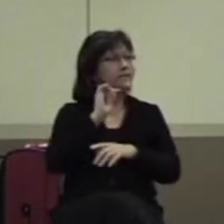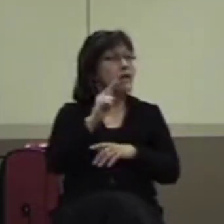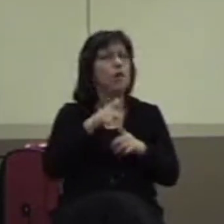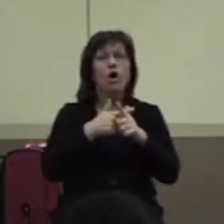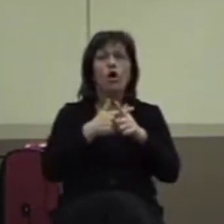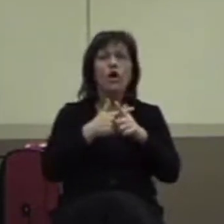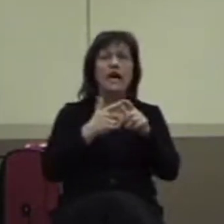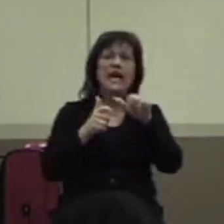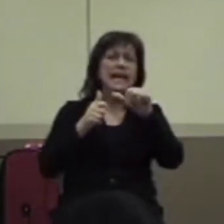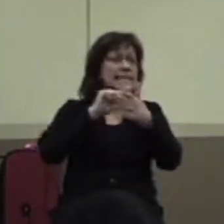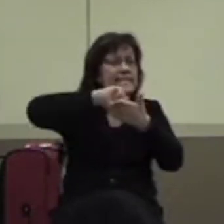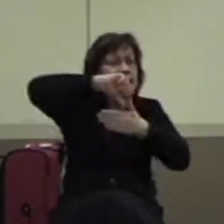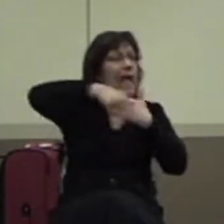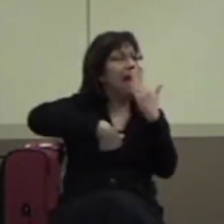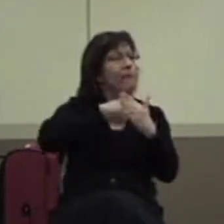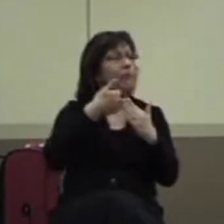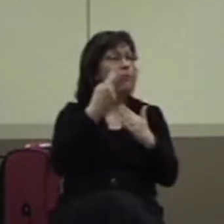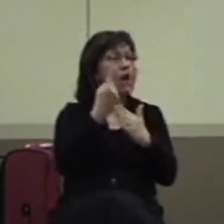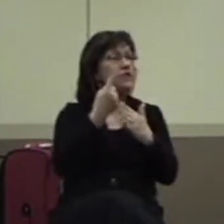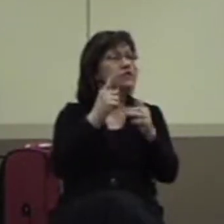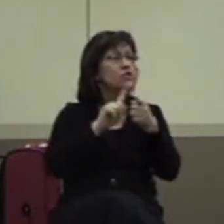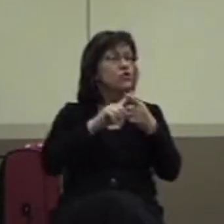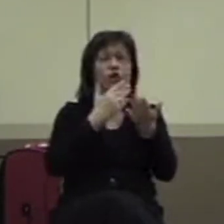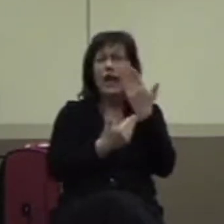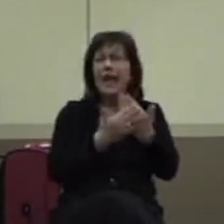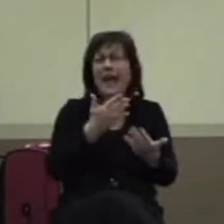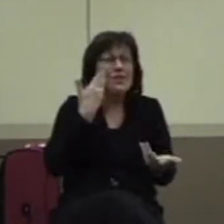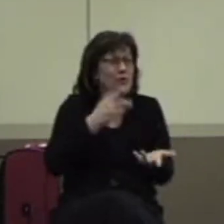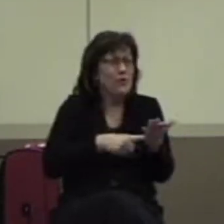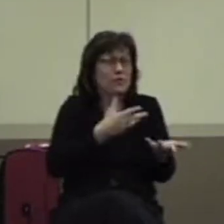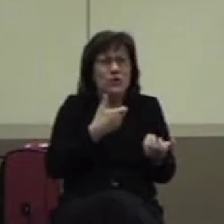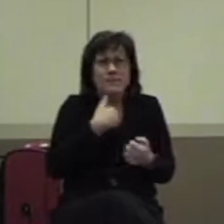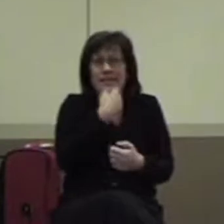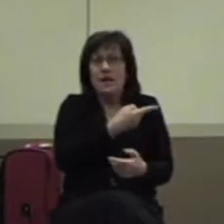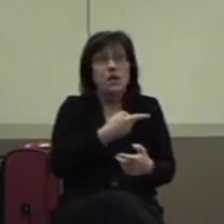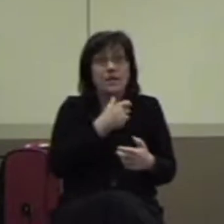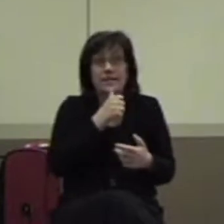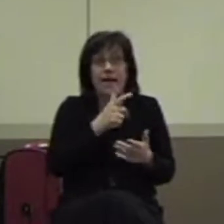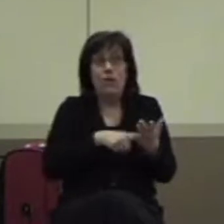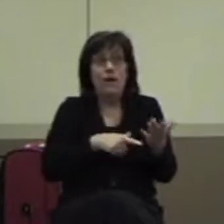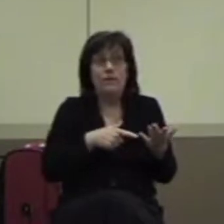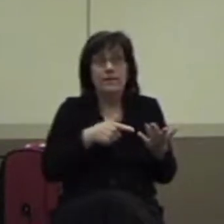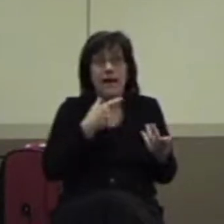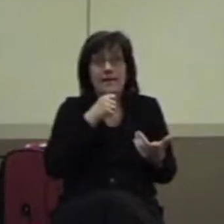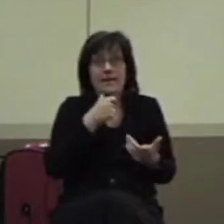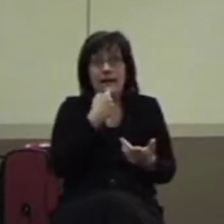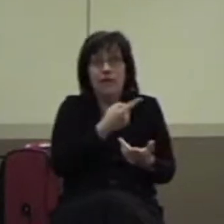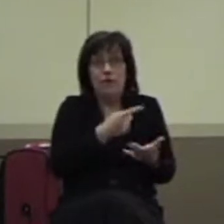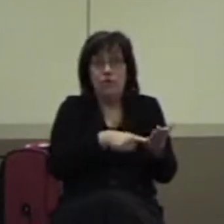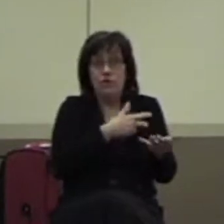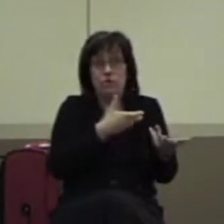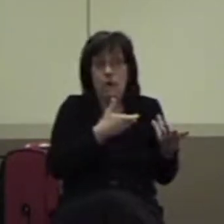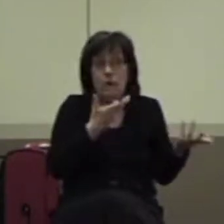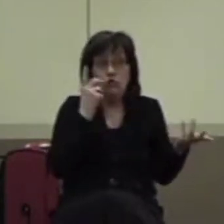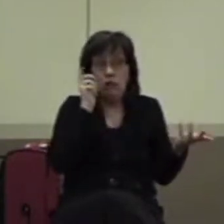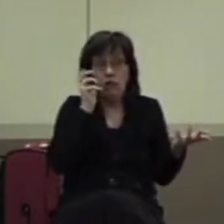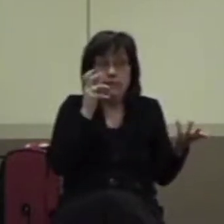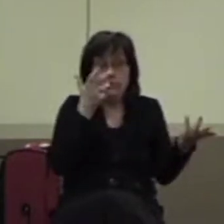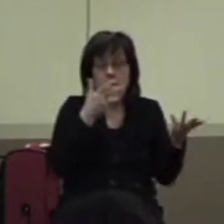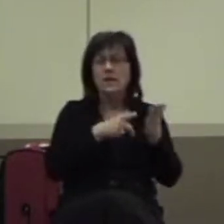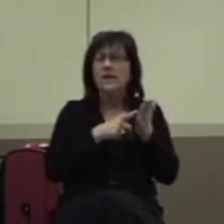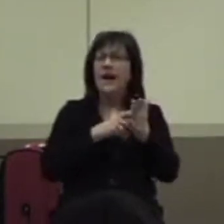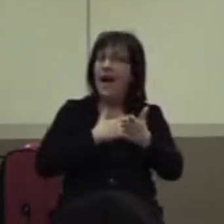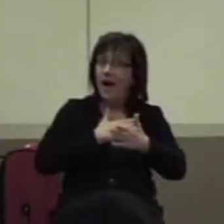tape one to their hand, or I don't know what she was looking for, but it wasn't what I told her. But sometimes our